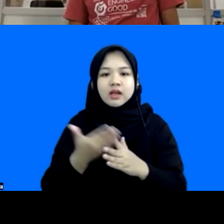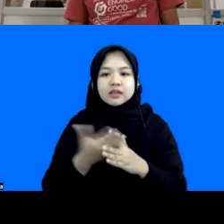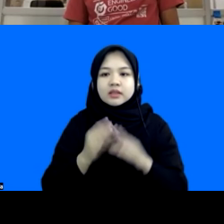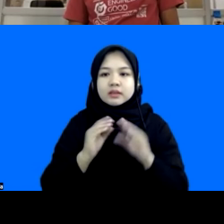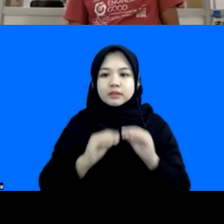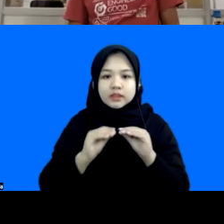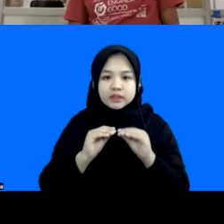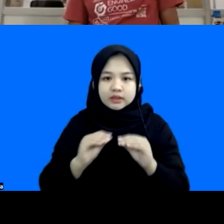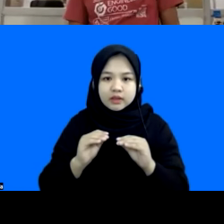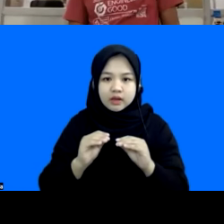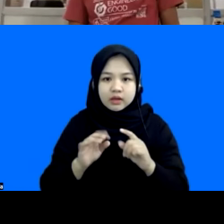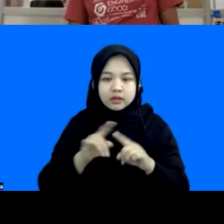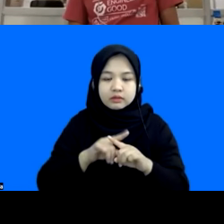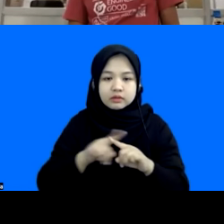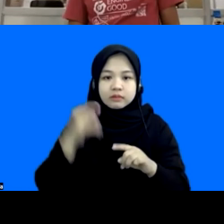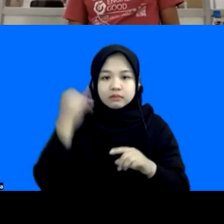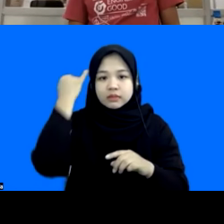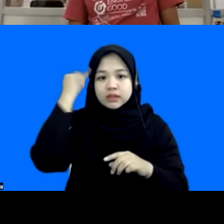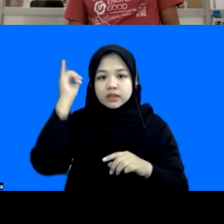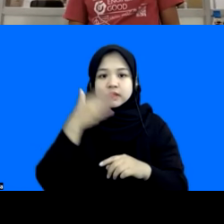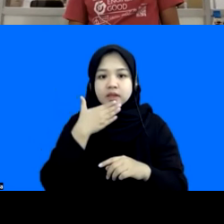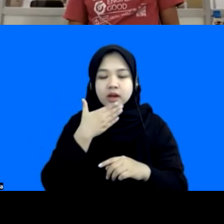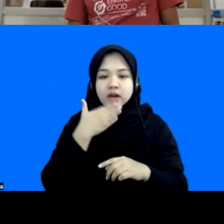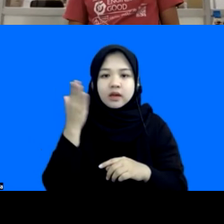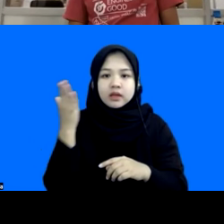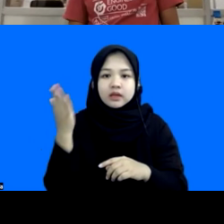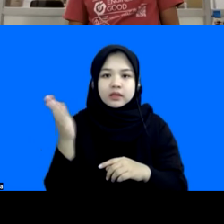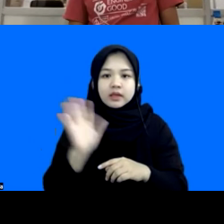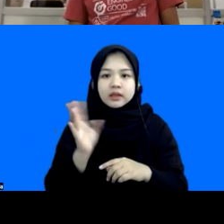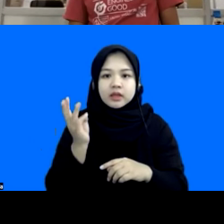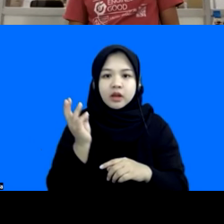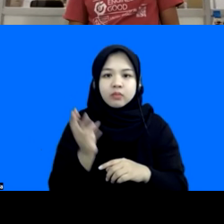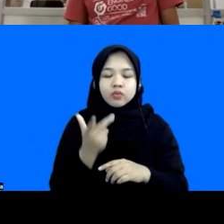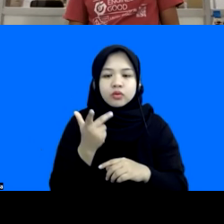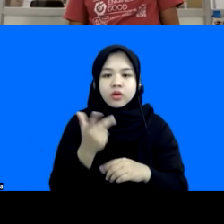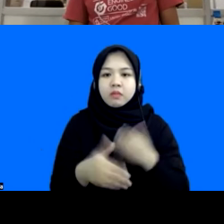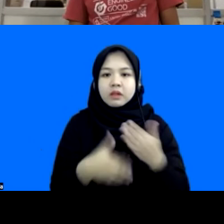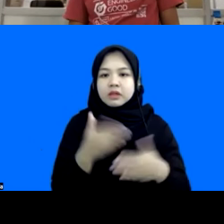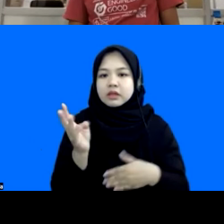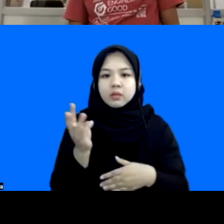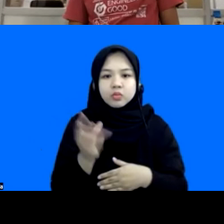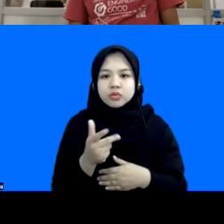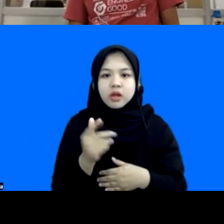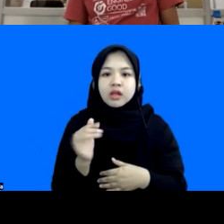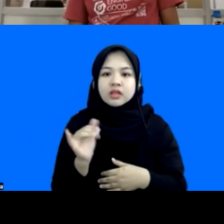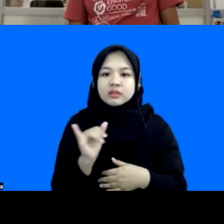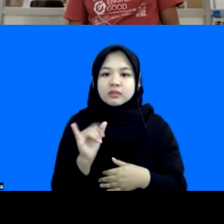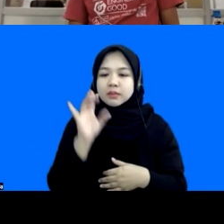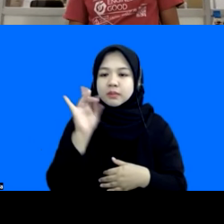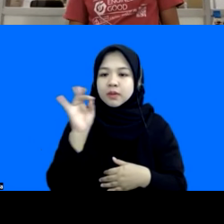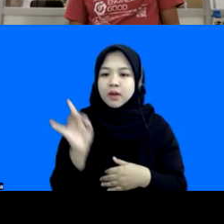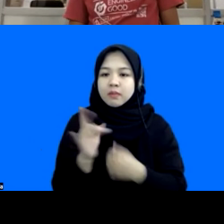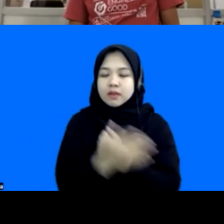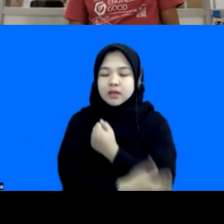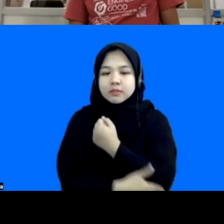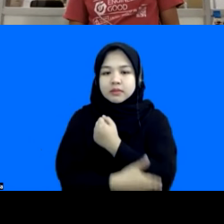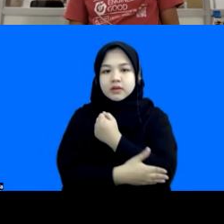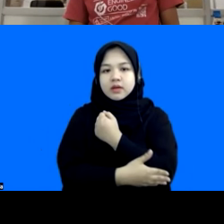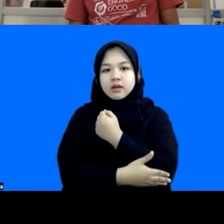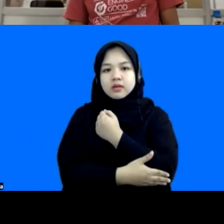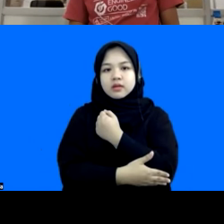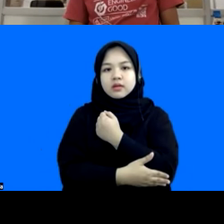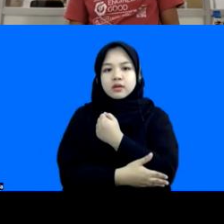not equate to simple execution. Like many countries, we went through a lockdown of sorts for several months.